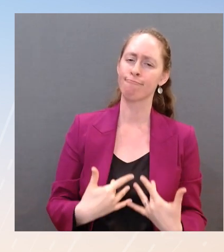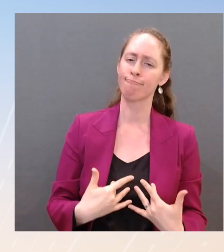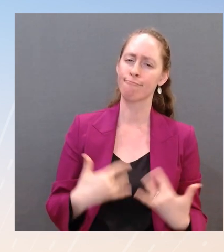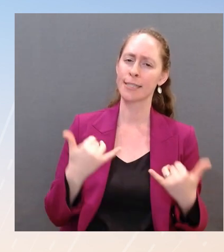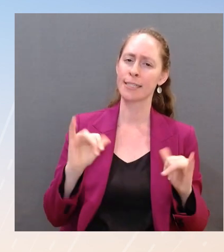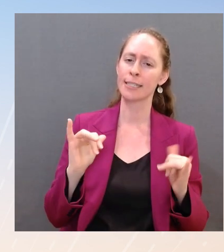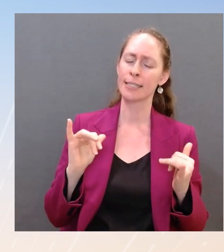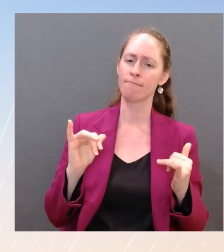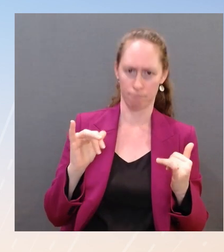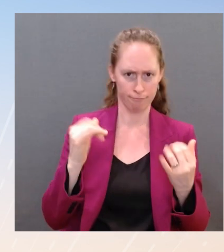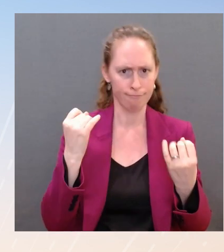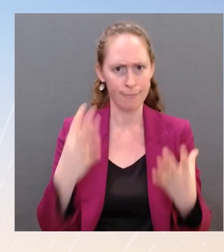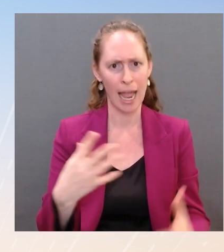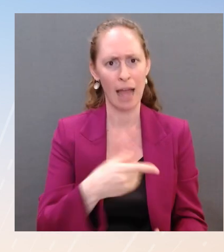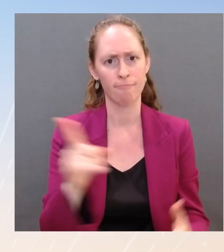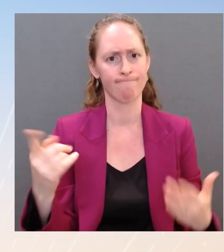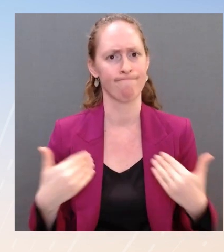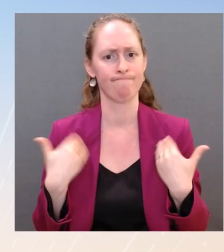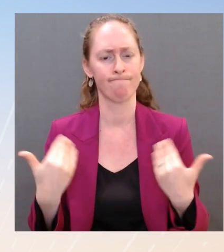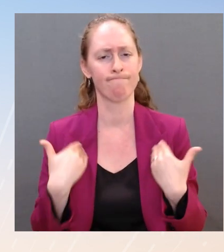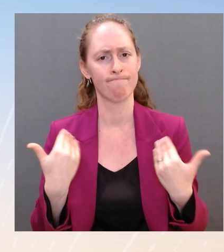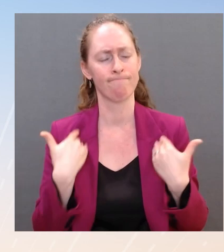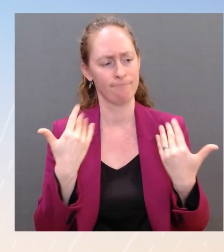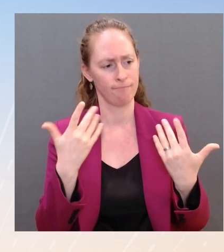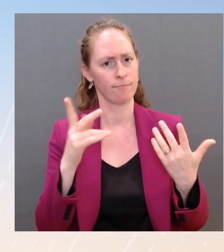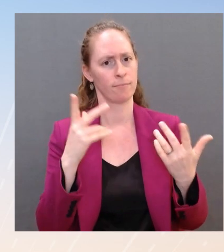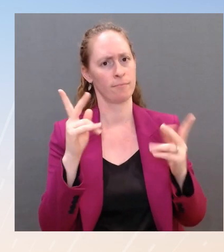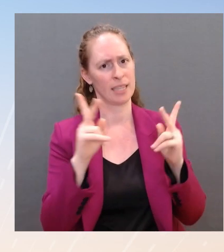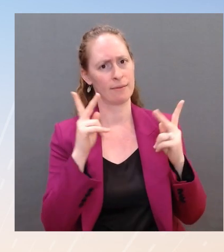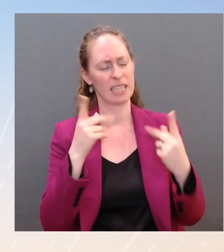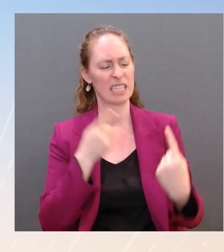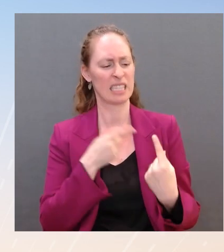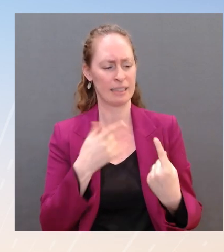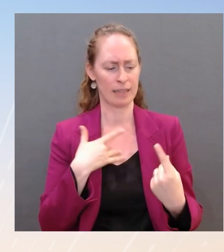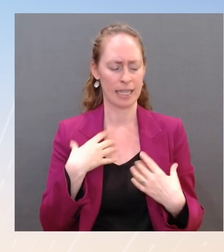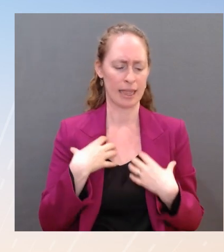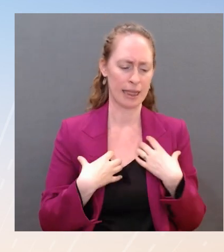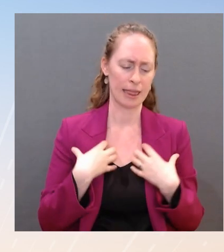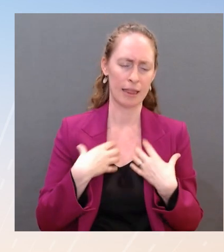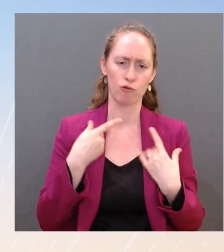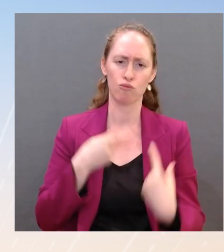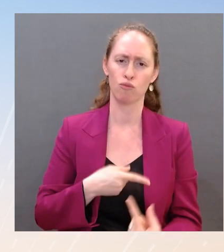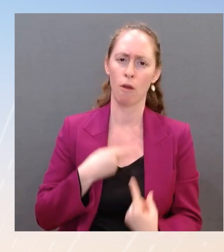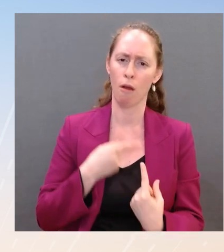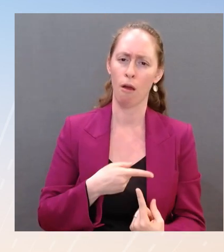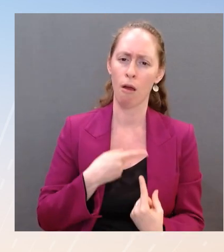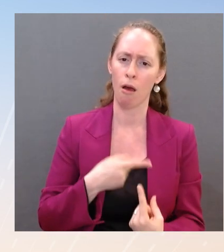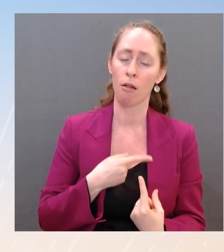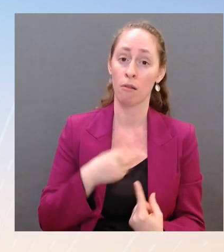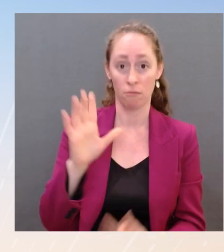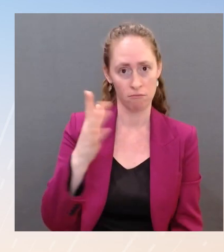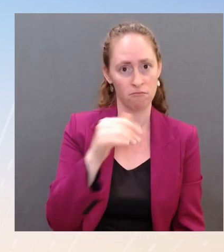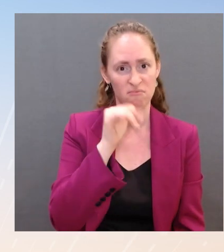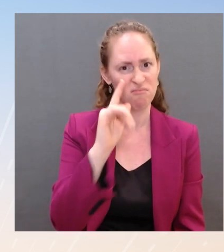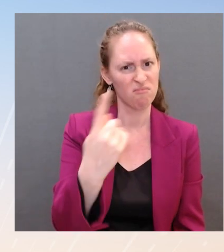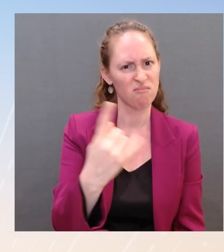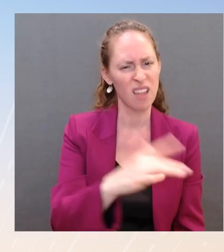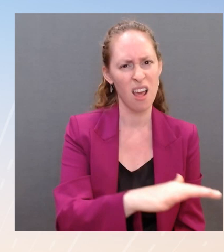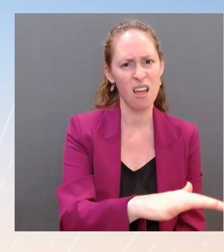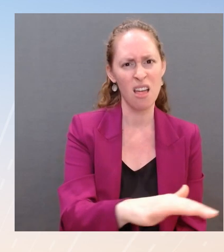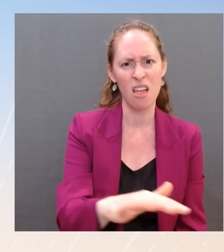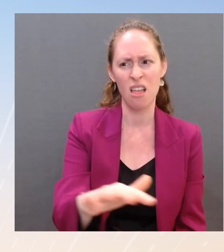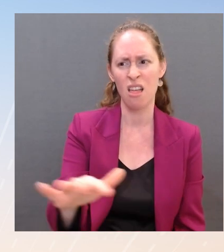challenges. And the pandemic has made it so much worse, hasn't it? You know,